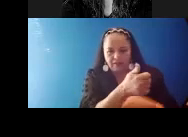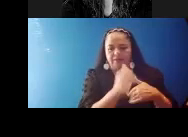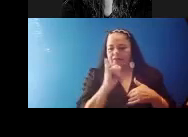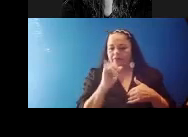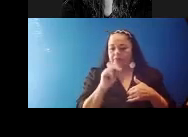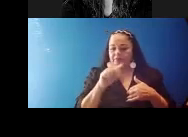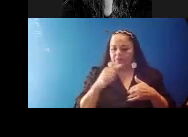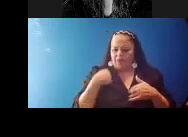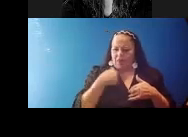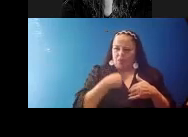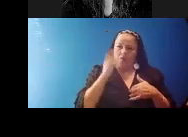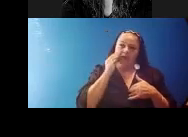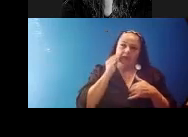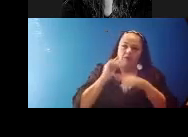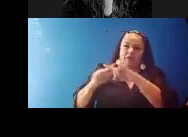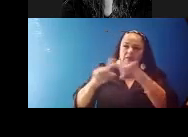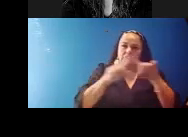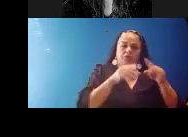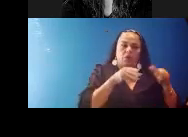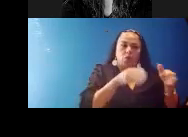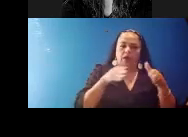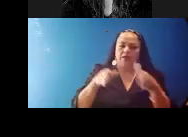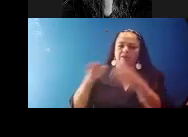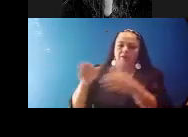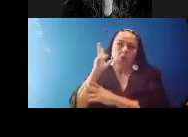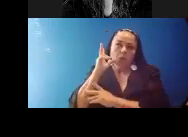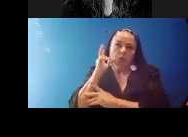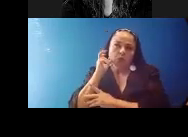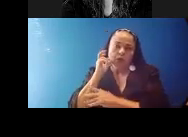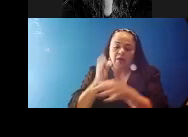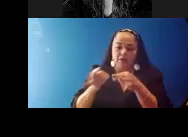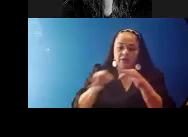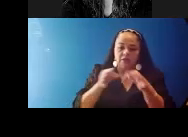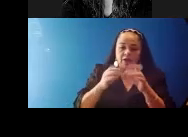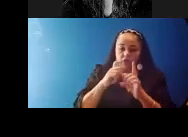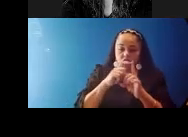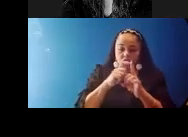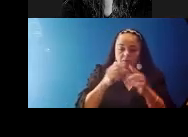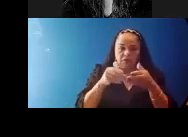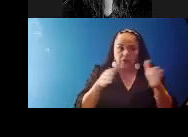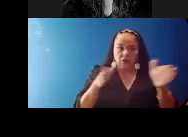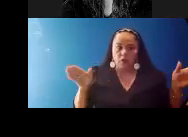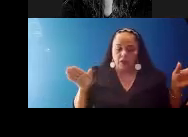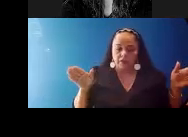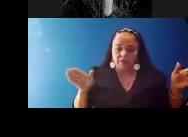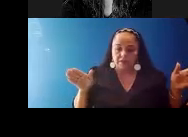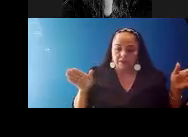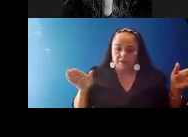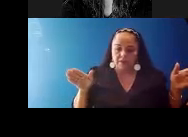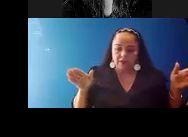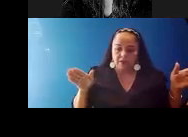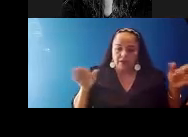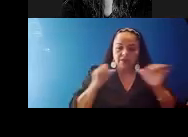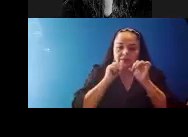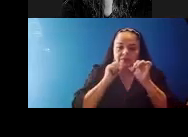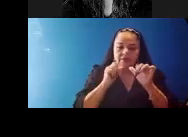experienced this in different ways. And so when you hear it in a defined term like this, a generalized set of common processes that denies someone's